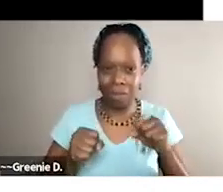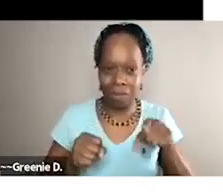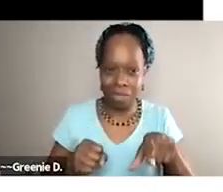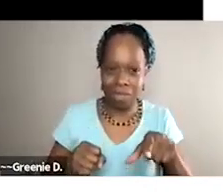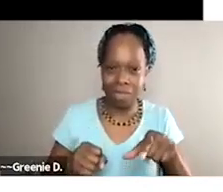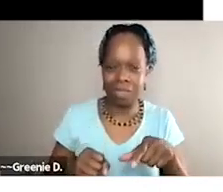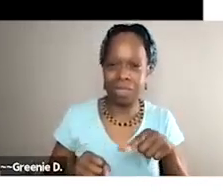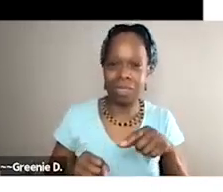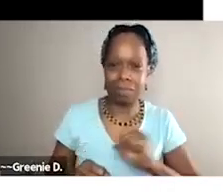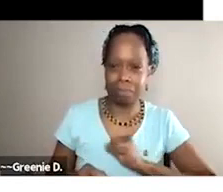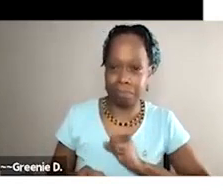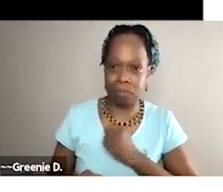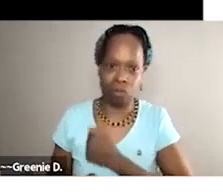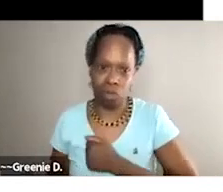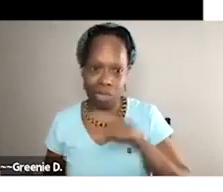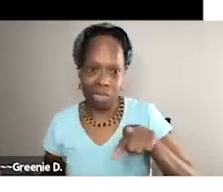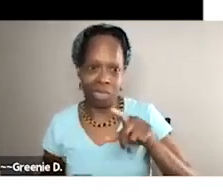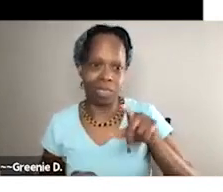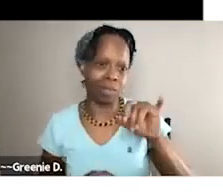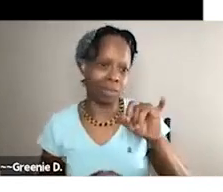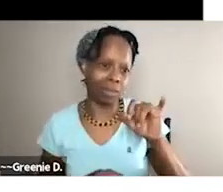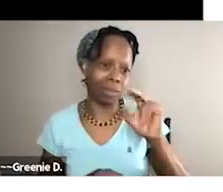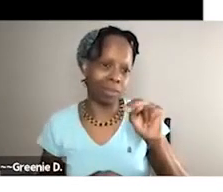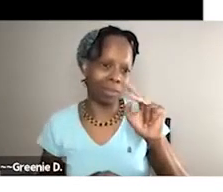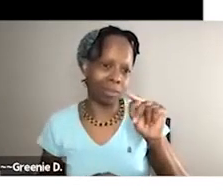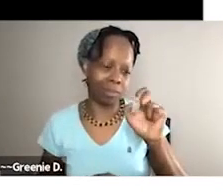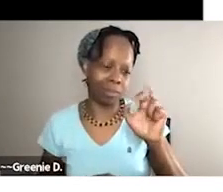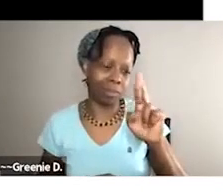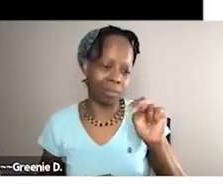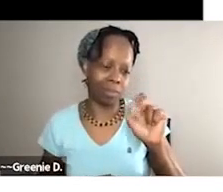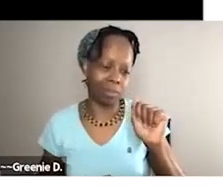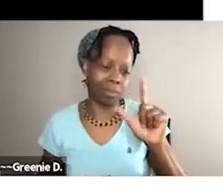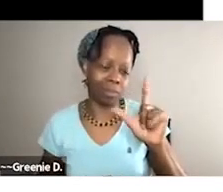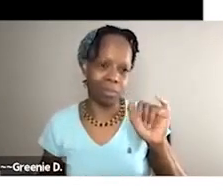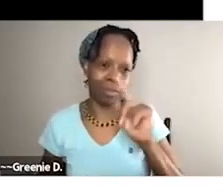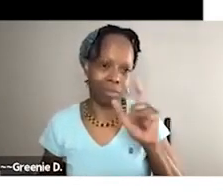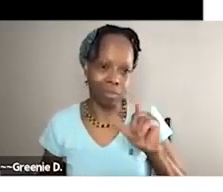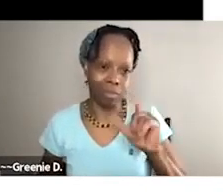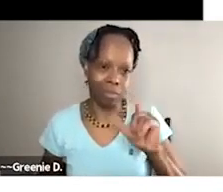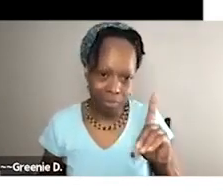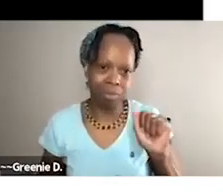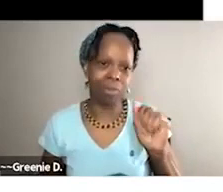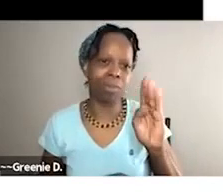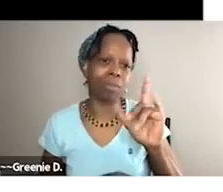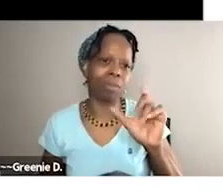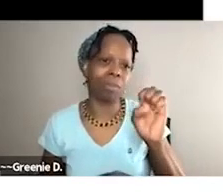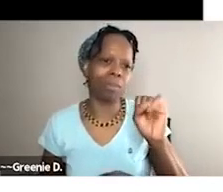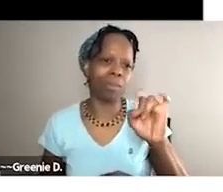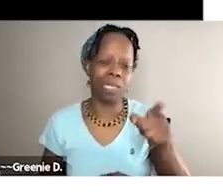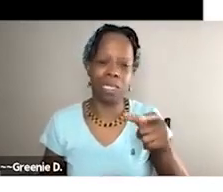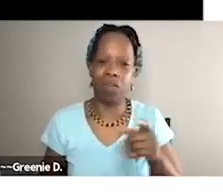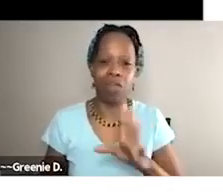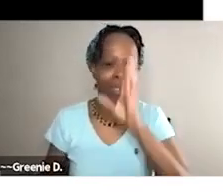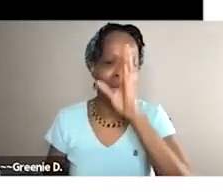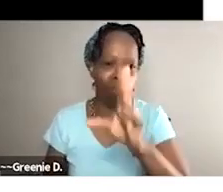guys, internalized ableism, like I said, it's a direct consequence of ableism and of all of these barriers